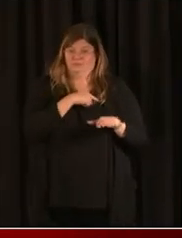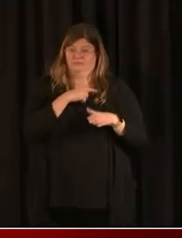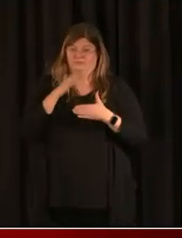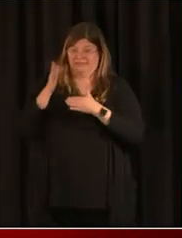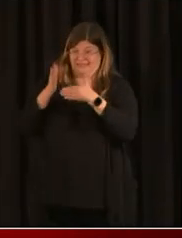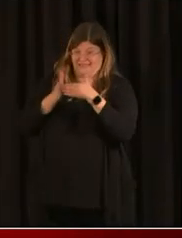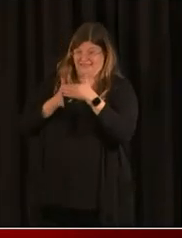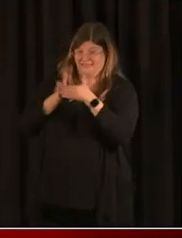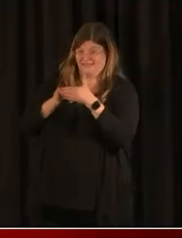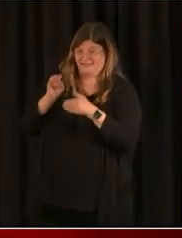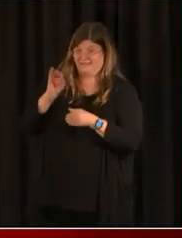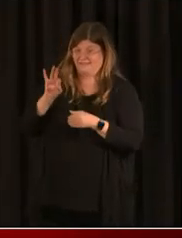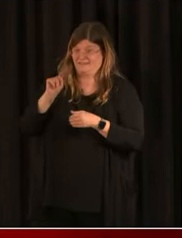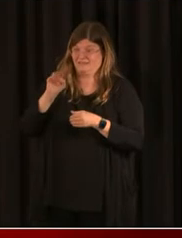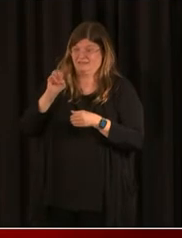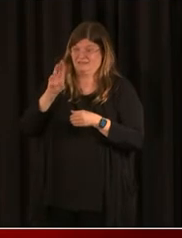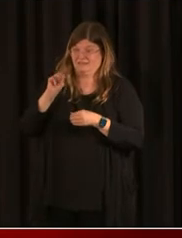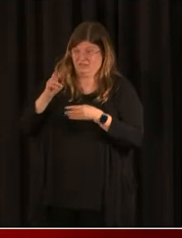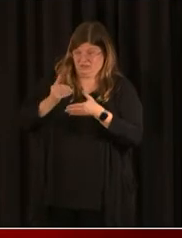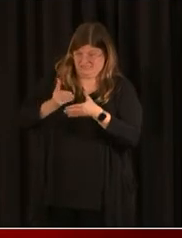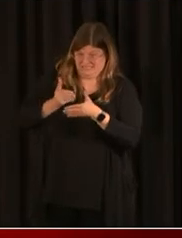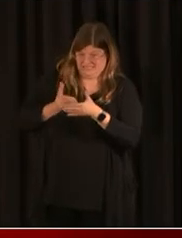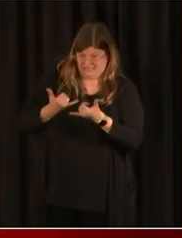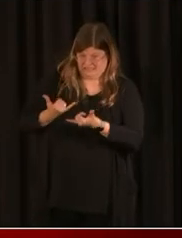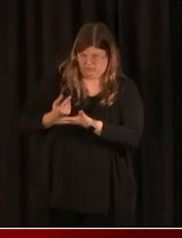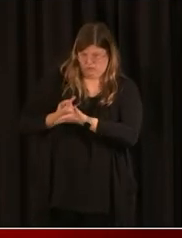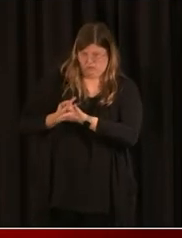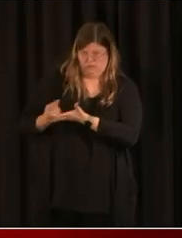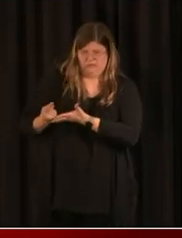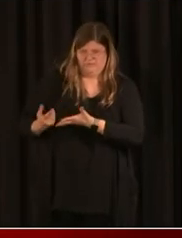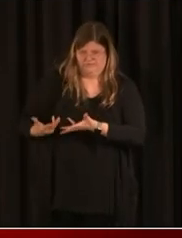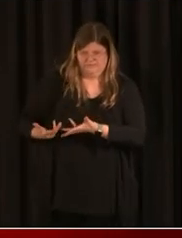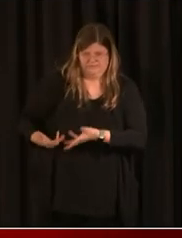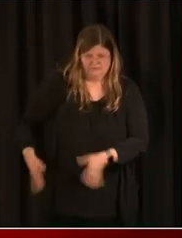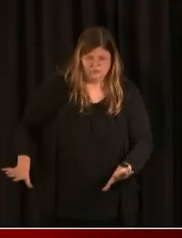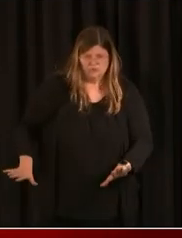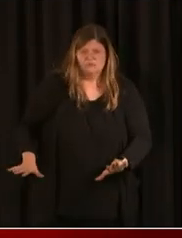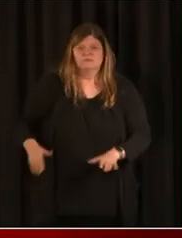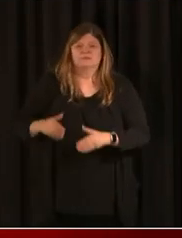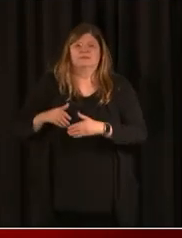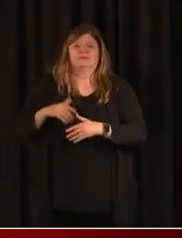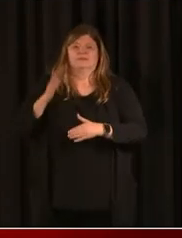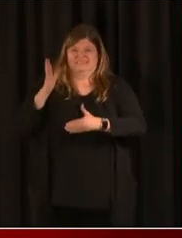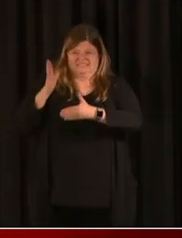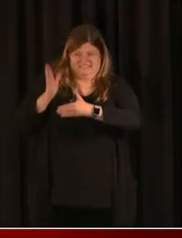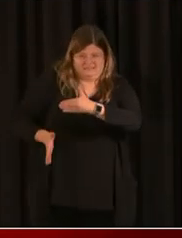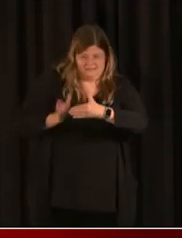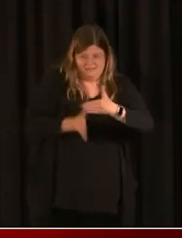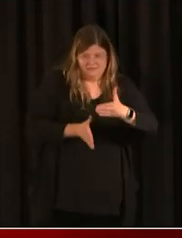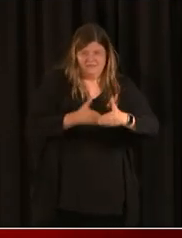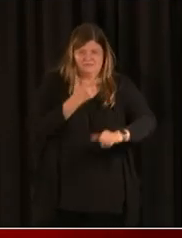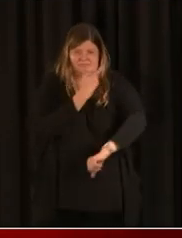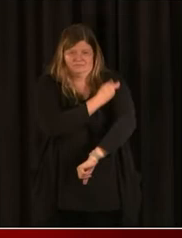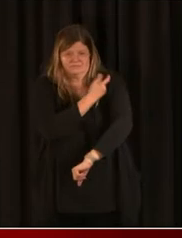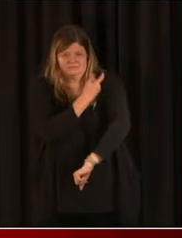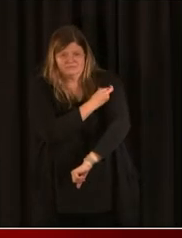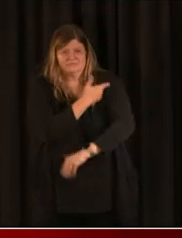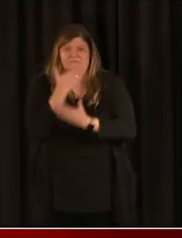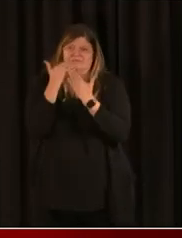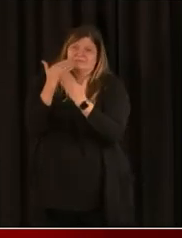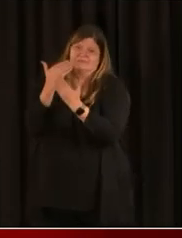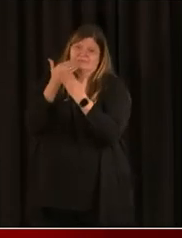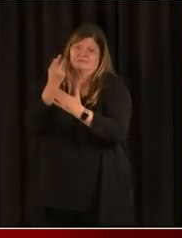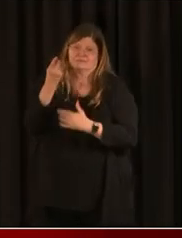term 2. We're closing out our vaccinations. Thank you again, Dr. Elliott, for the work done on